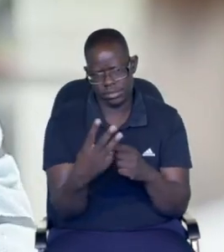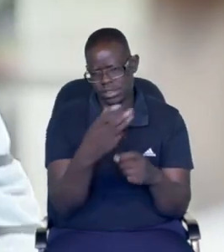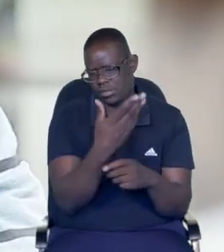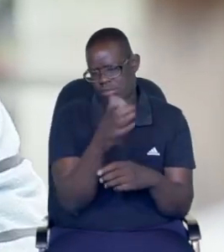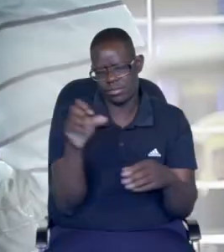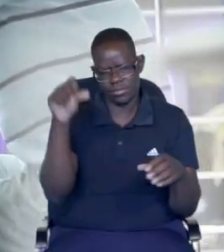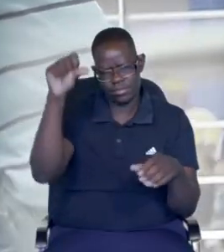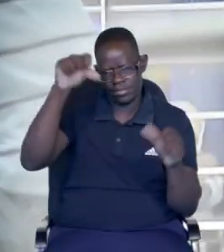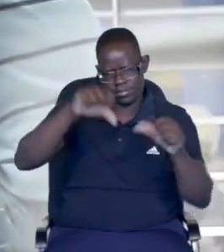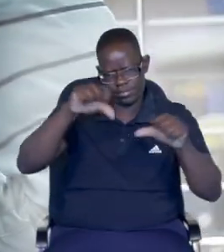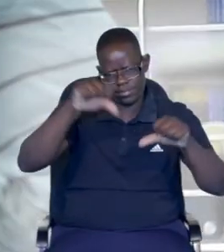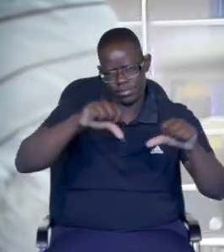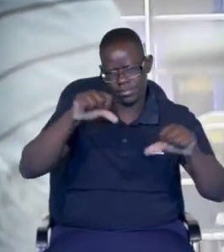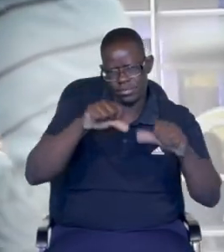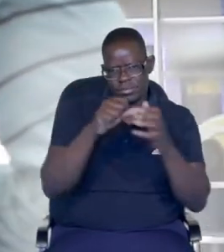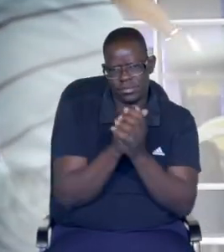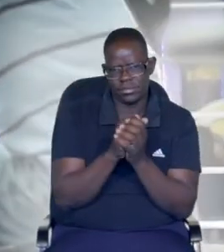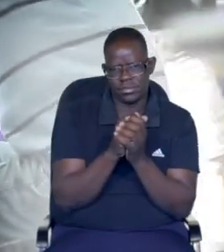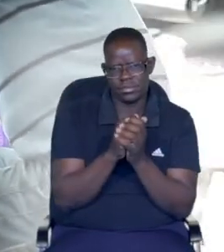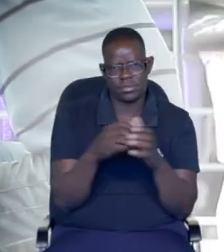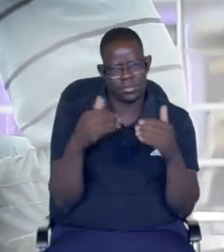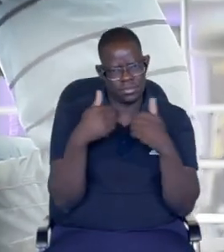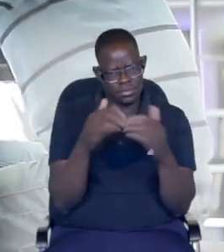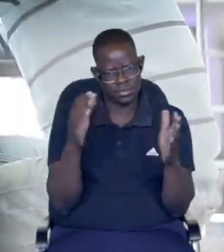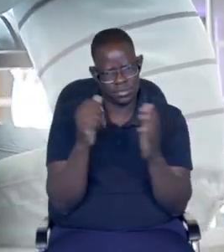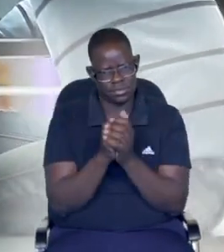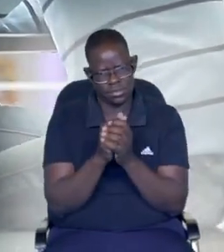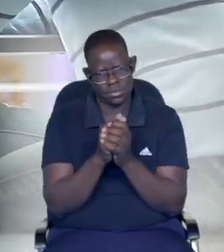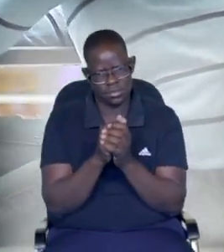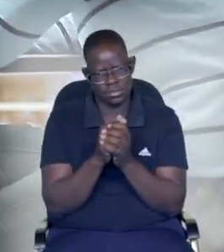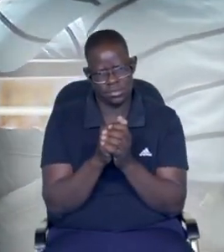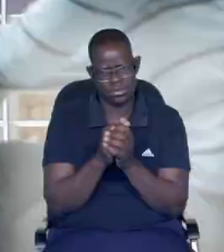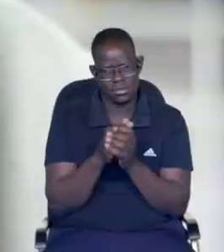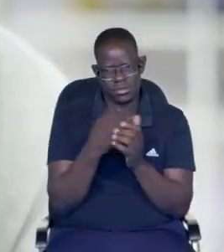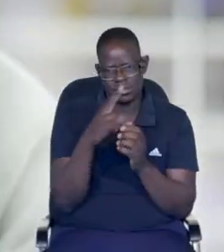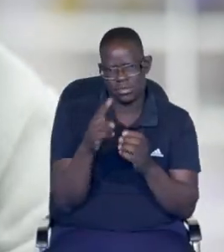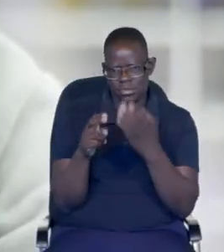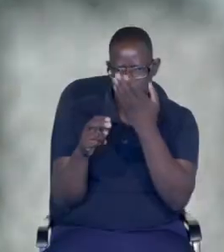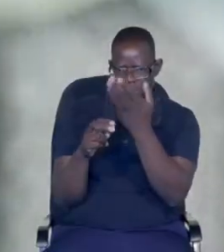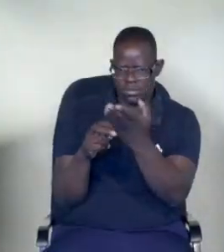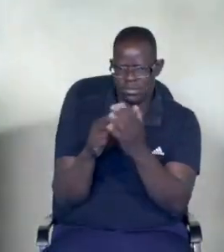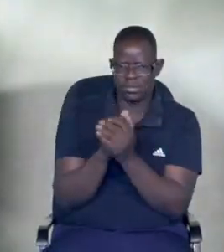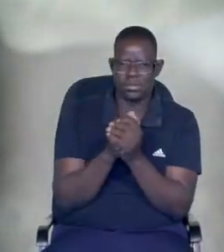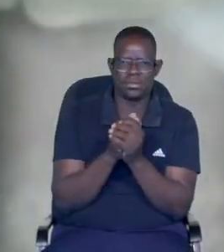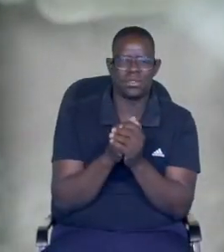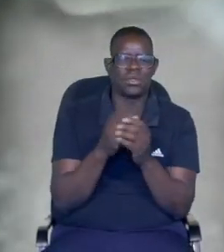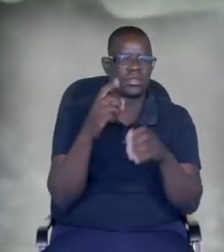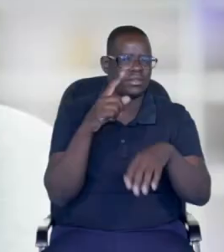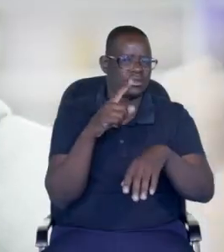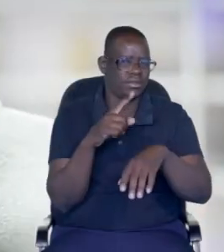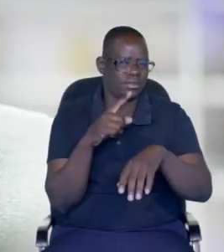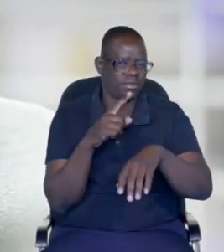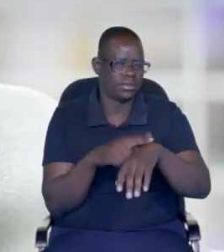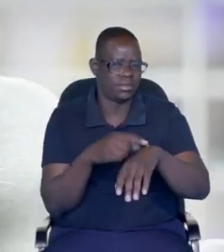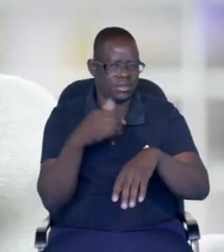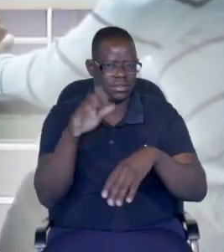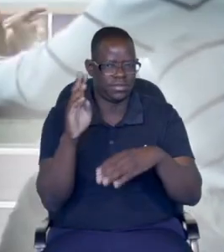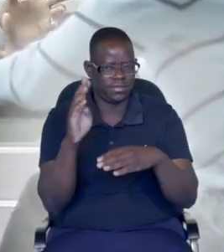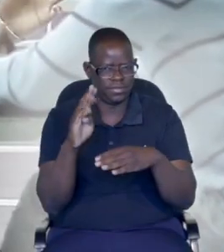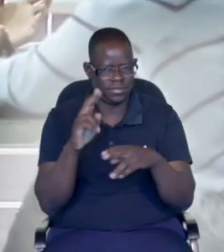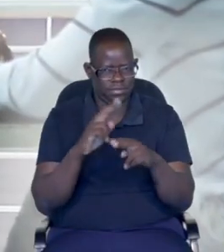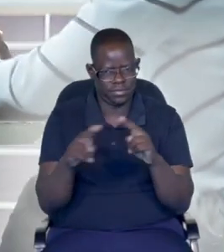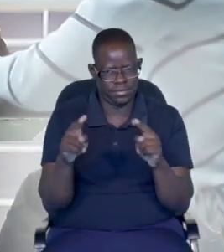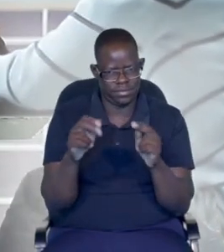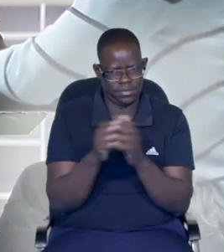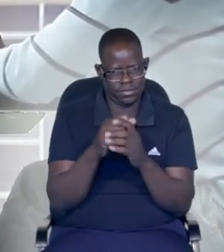bad. Hey, you're not the one starting the business, it's Tolerance. Oh, yo guys, we'll have to run